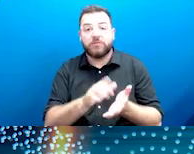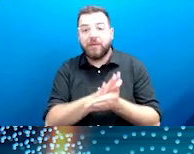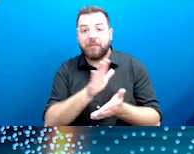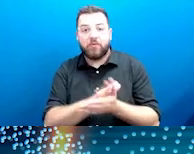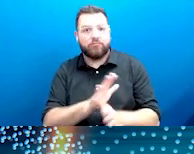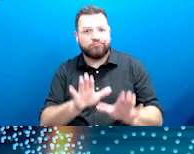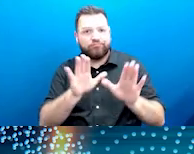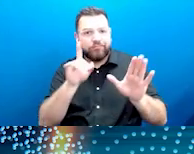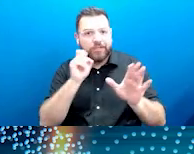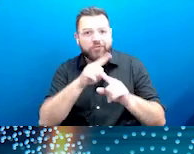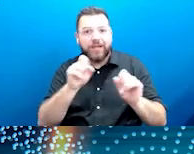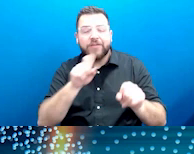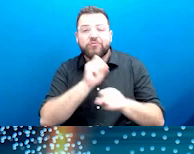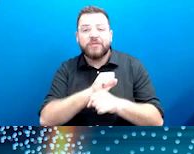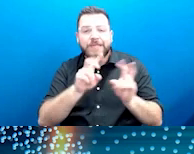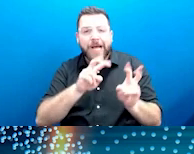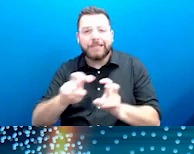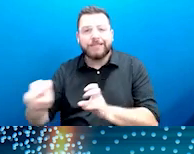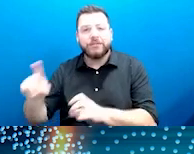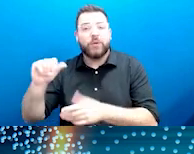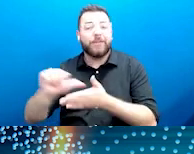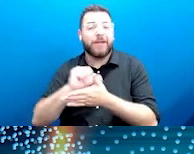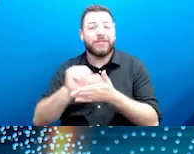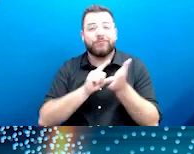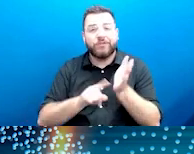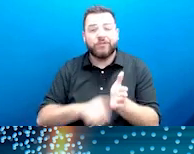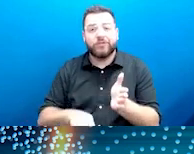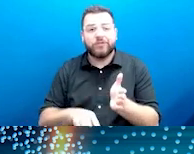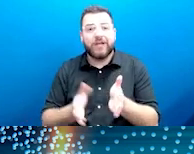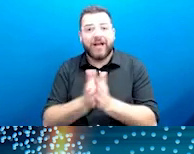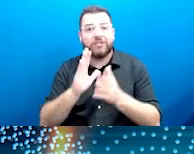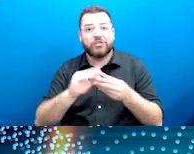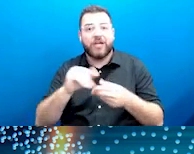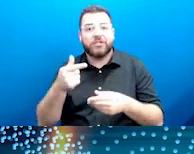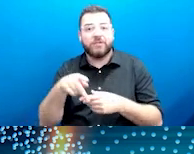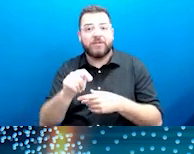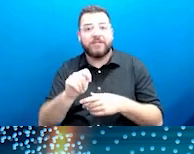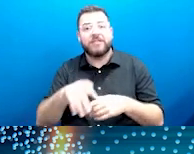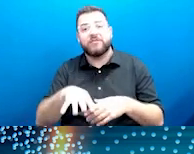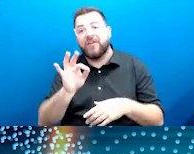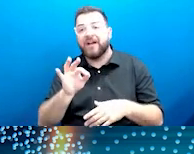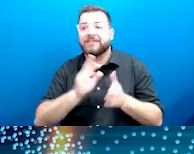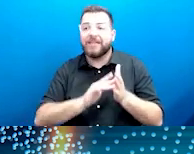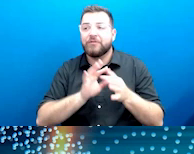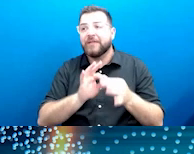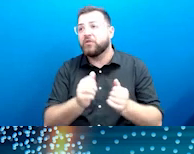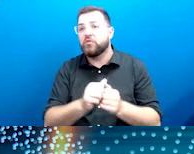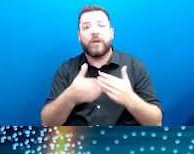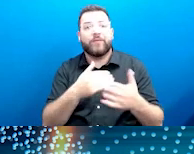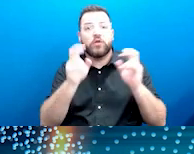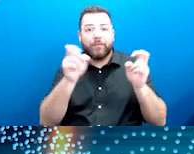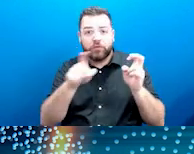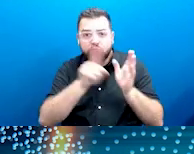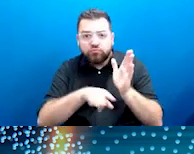go through 20 pages of whatever and ask it to find studies on intelligence or whatever it is that you're looking for right then.